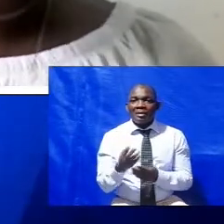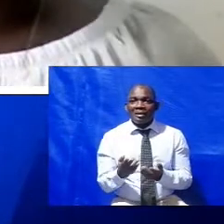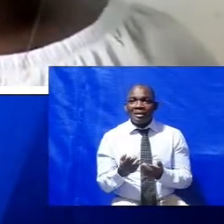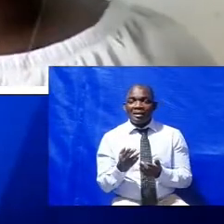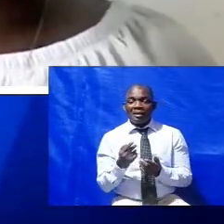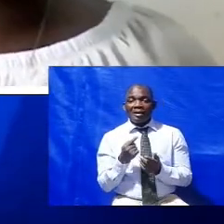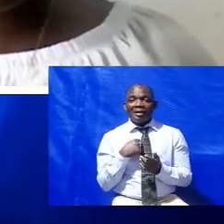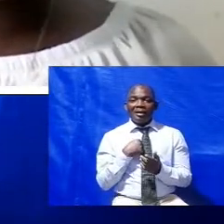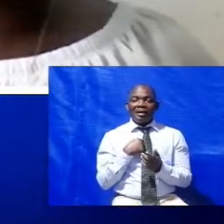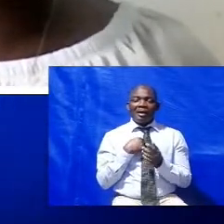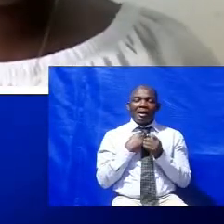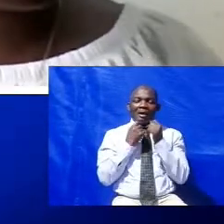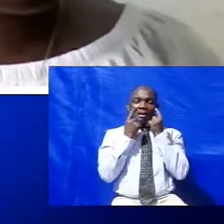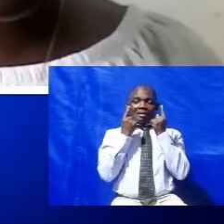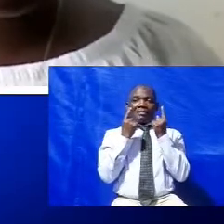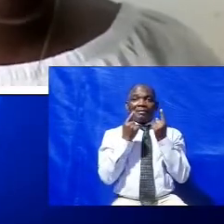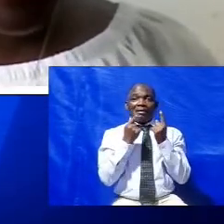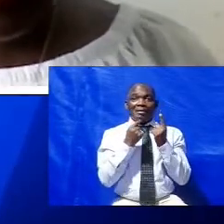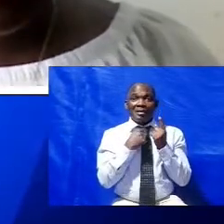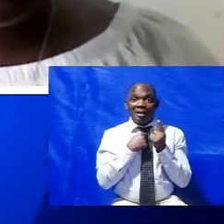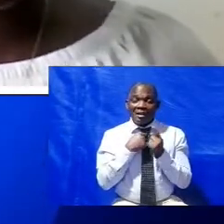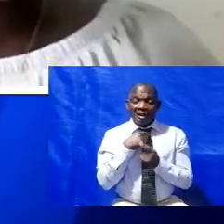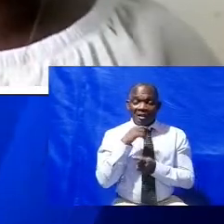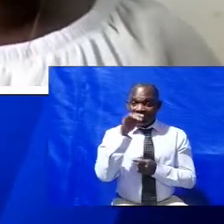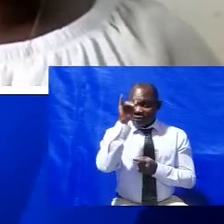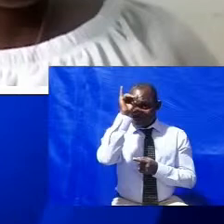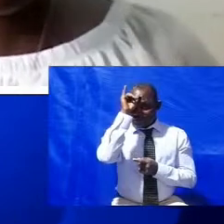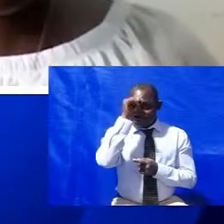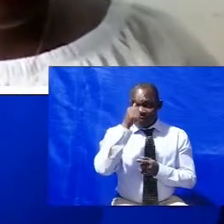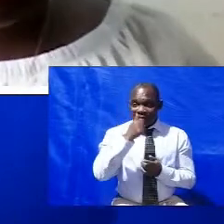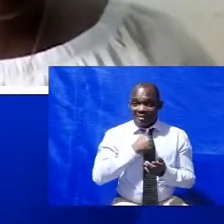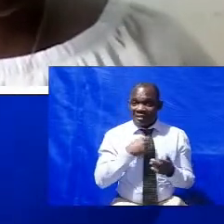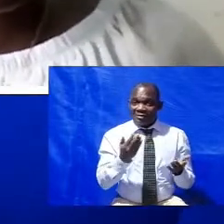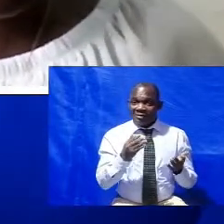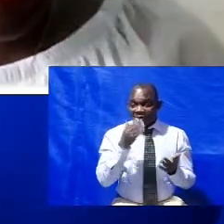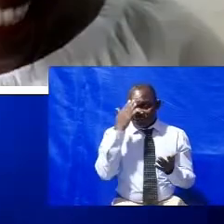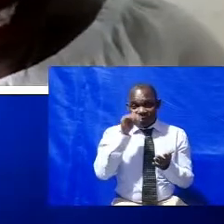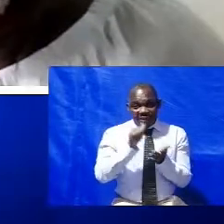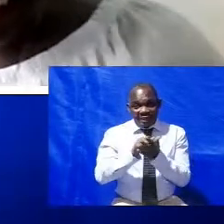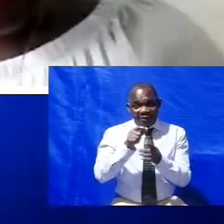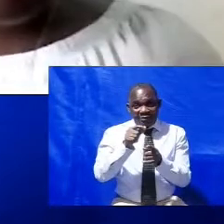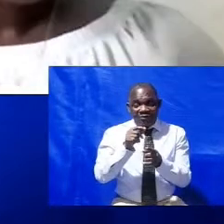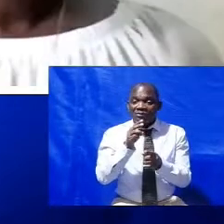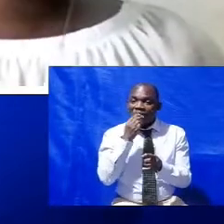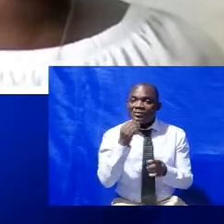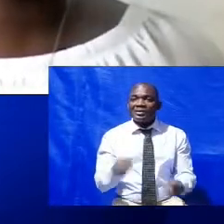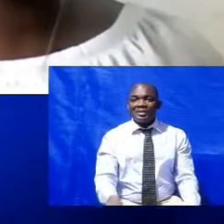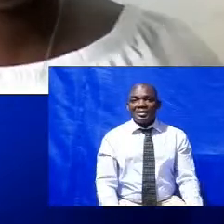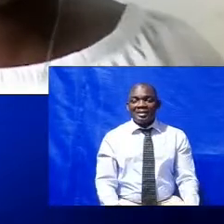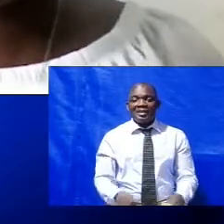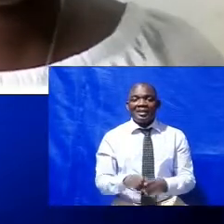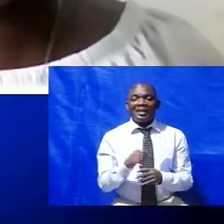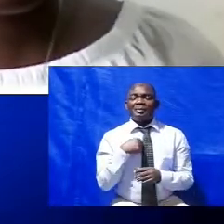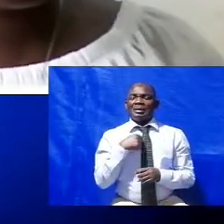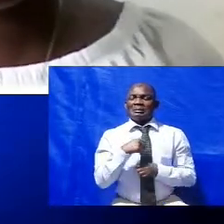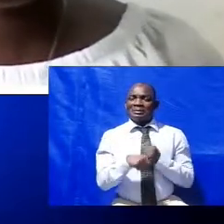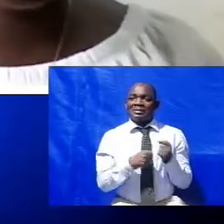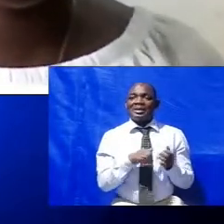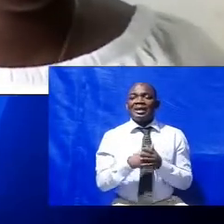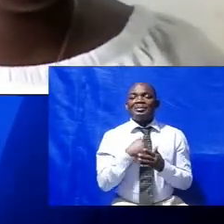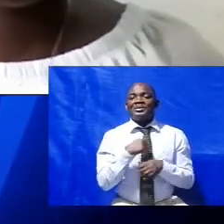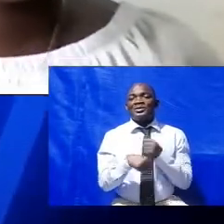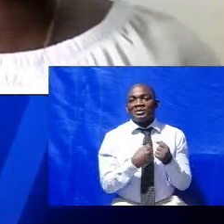hamburger. Because I was just being mean. But it wasn't... That is how